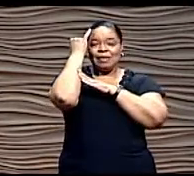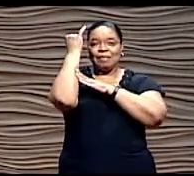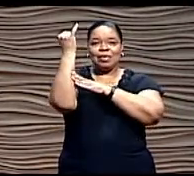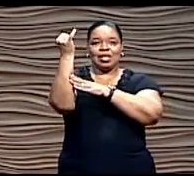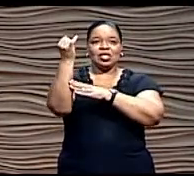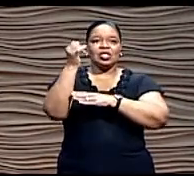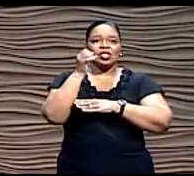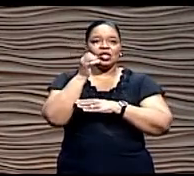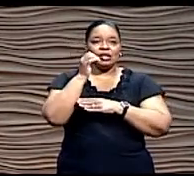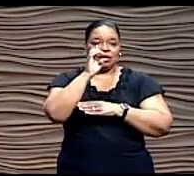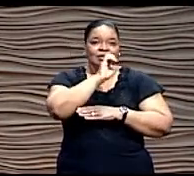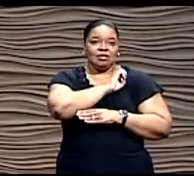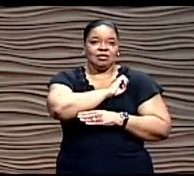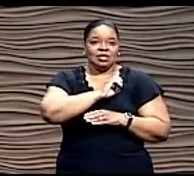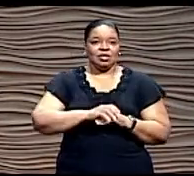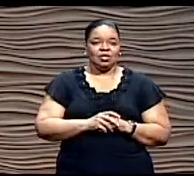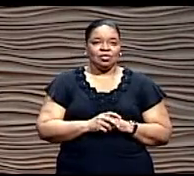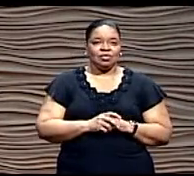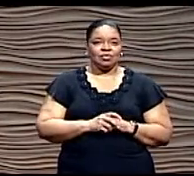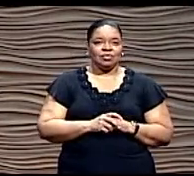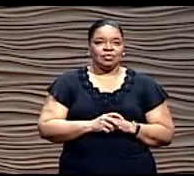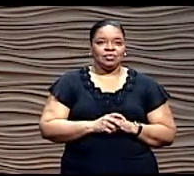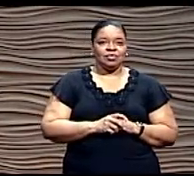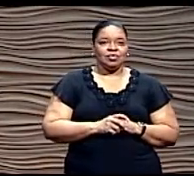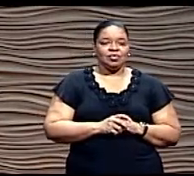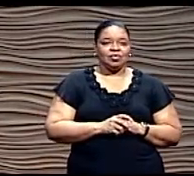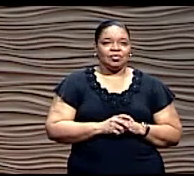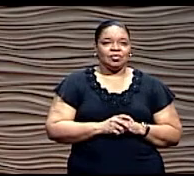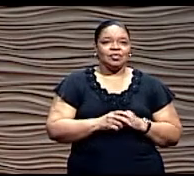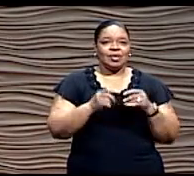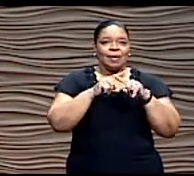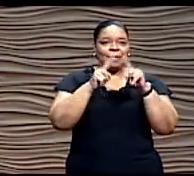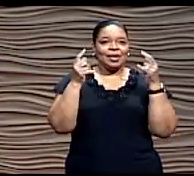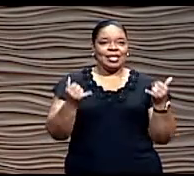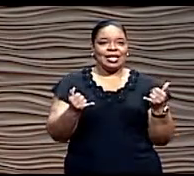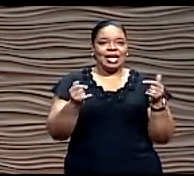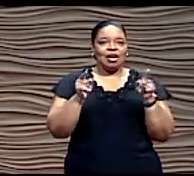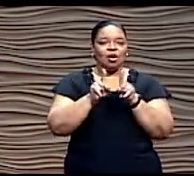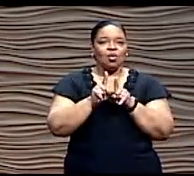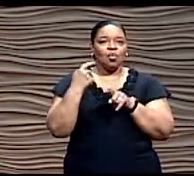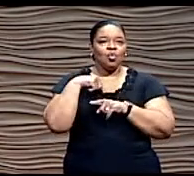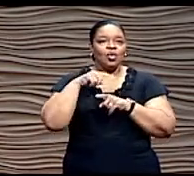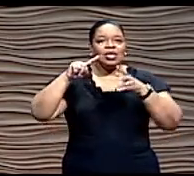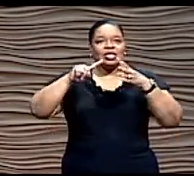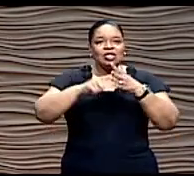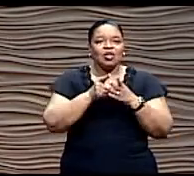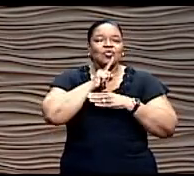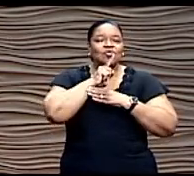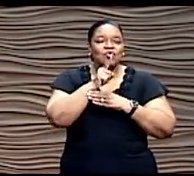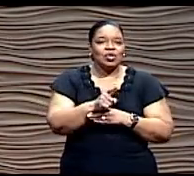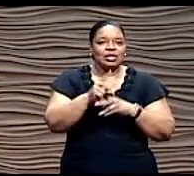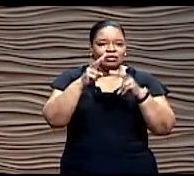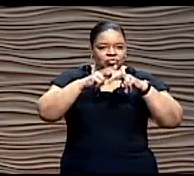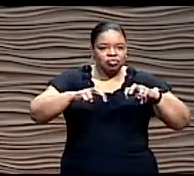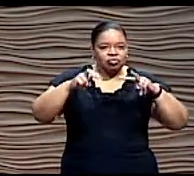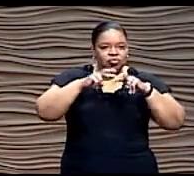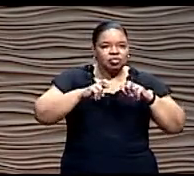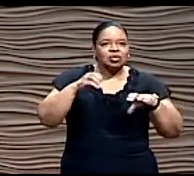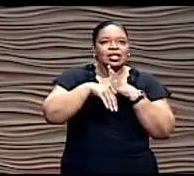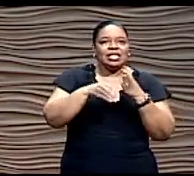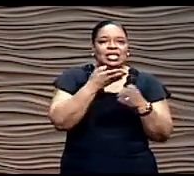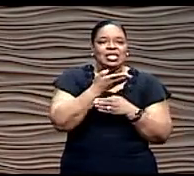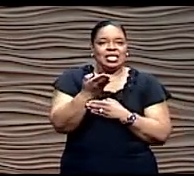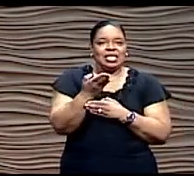Ezekiel. But now we begin to probe into some things, into the life